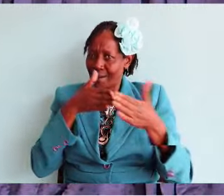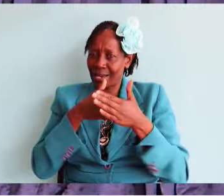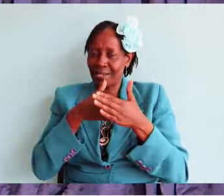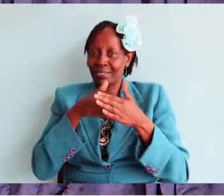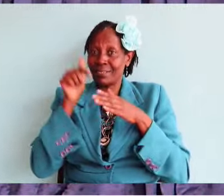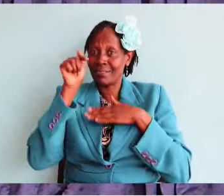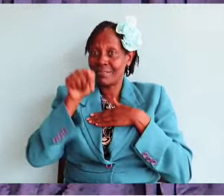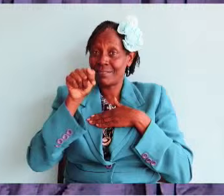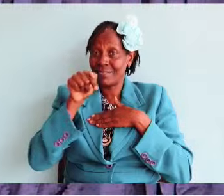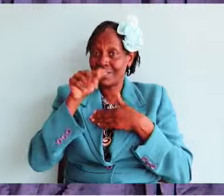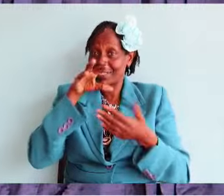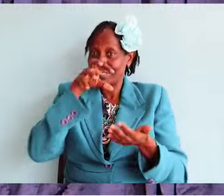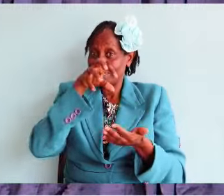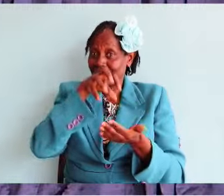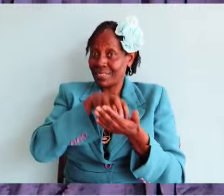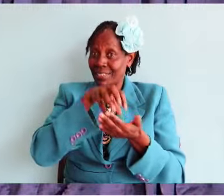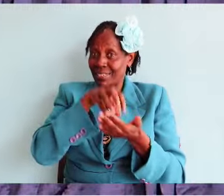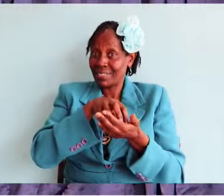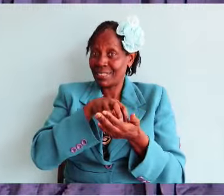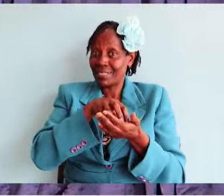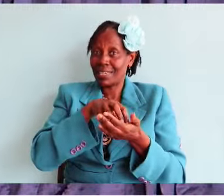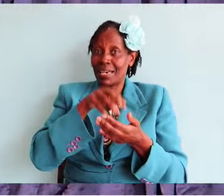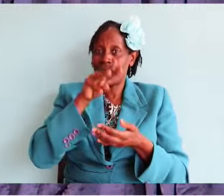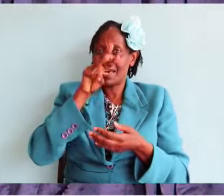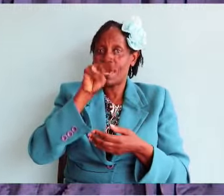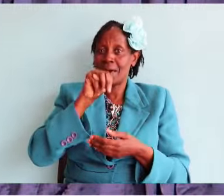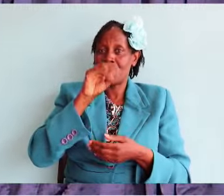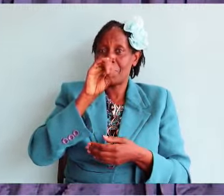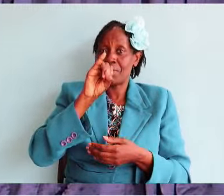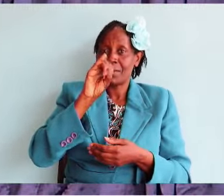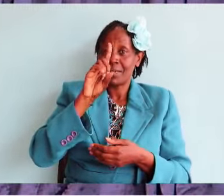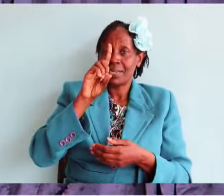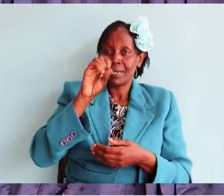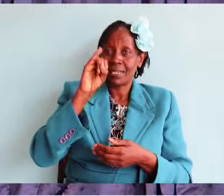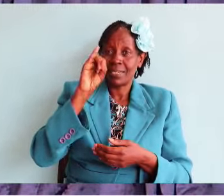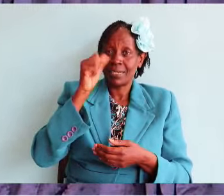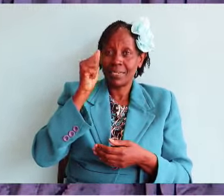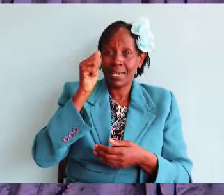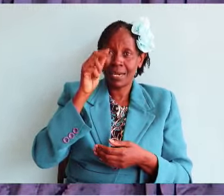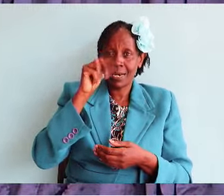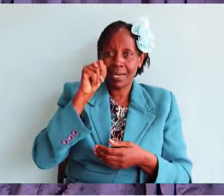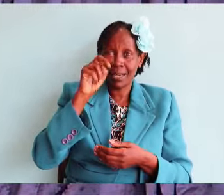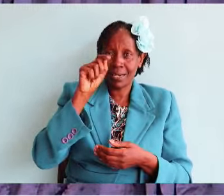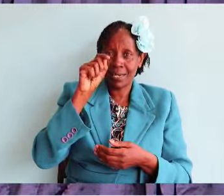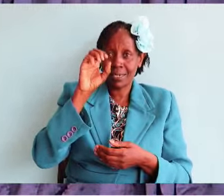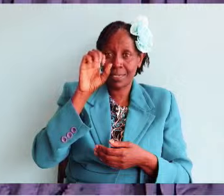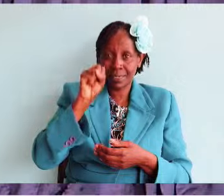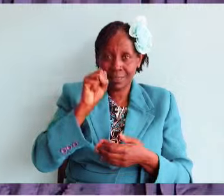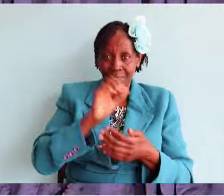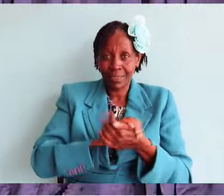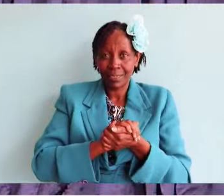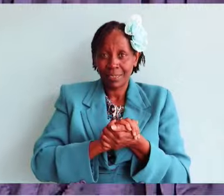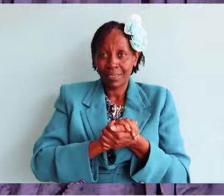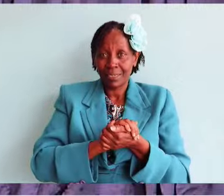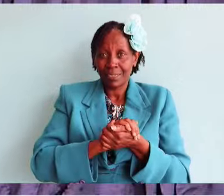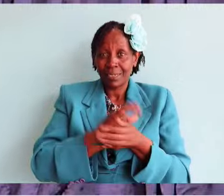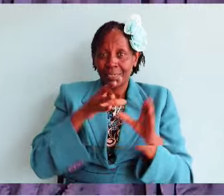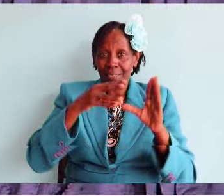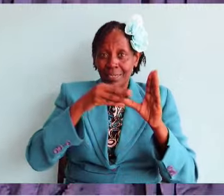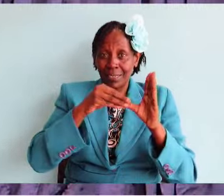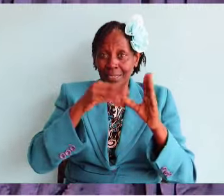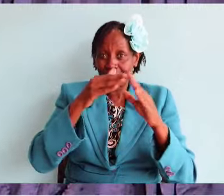case, the Midianite. So Gideon was instructed by God